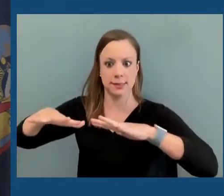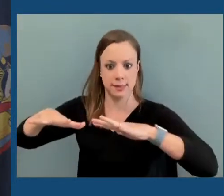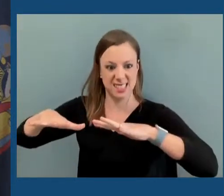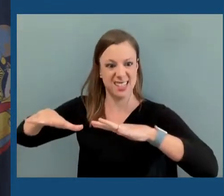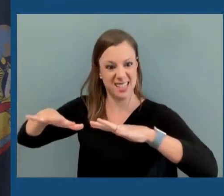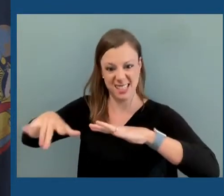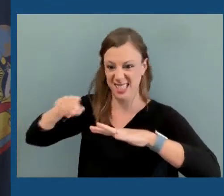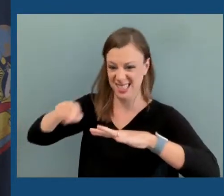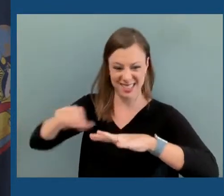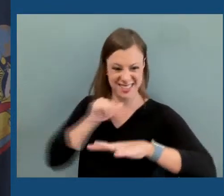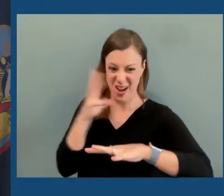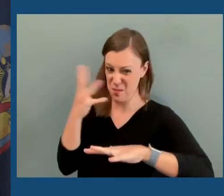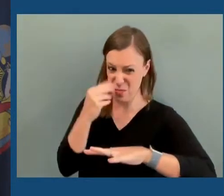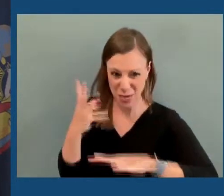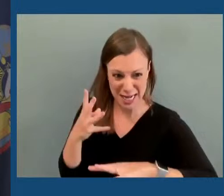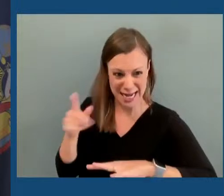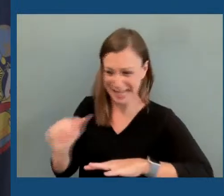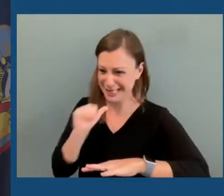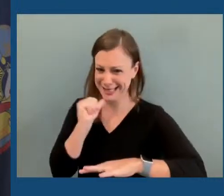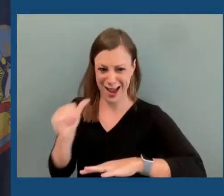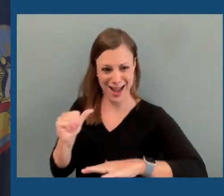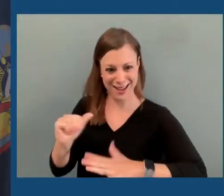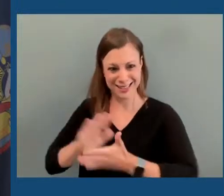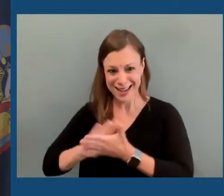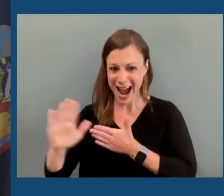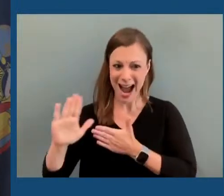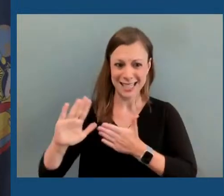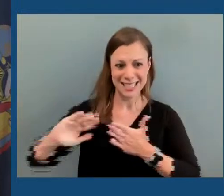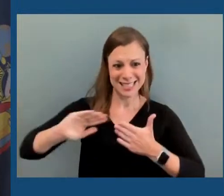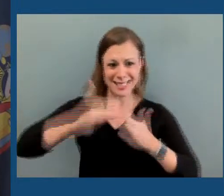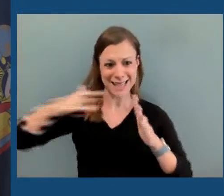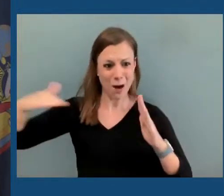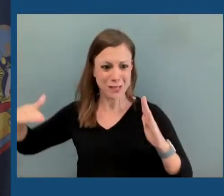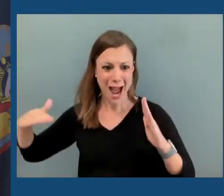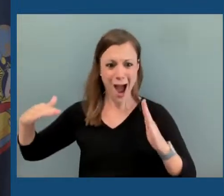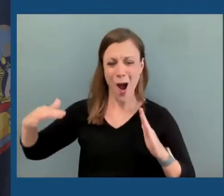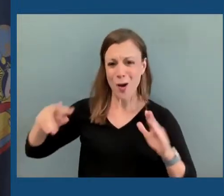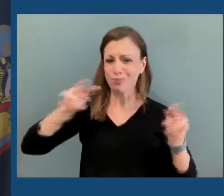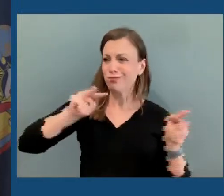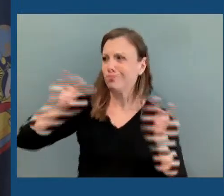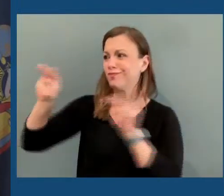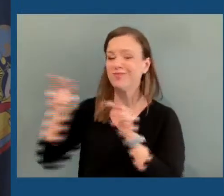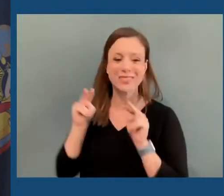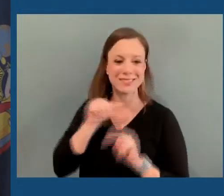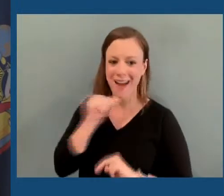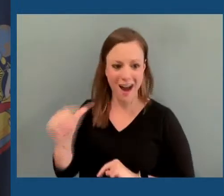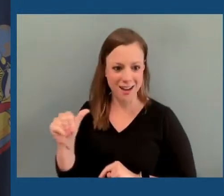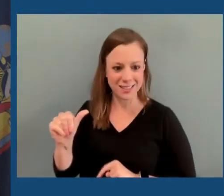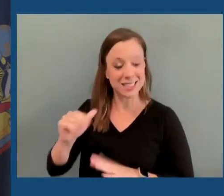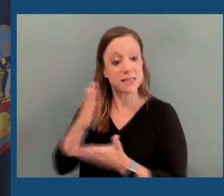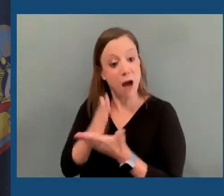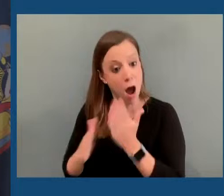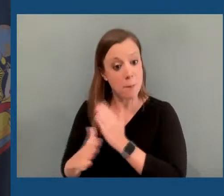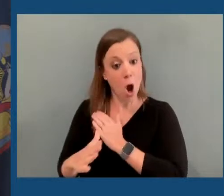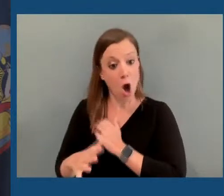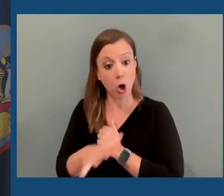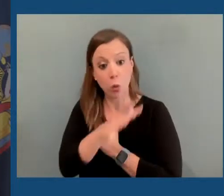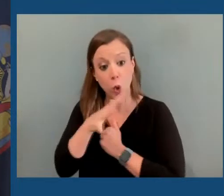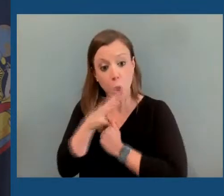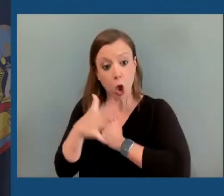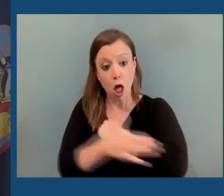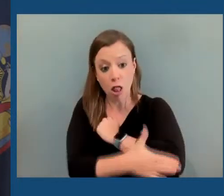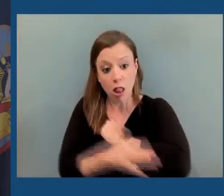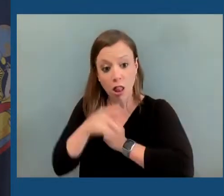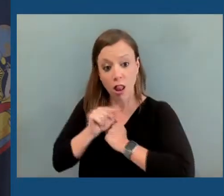the image of a downtown area if they're close to downtown, and I've been to many, some are out in rural areas. But as we try to find opportunities